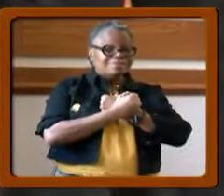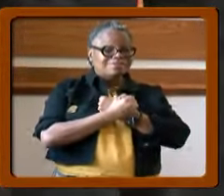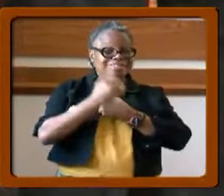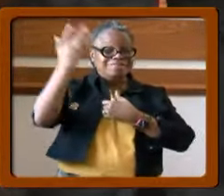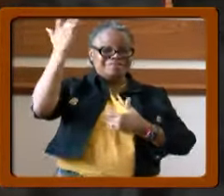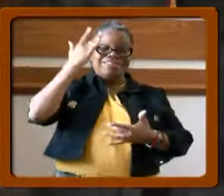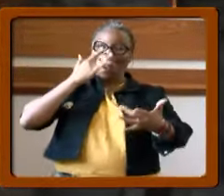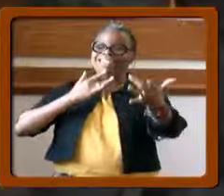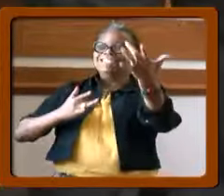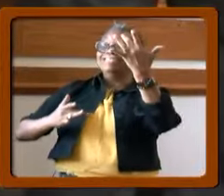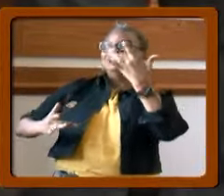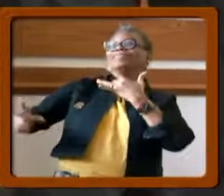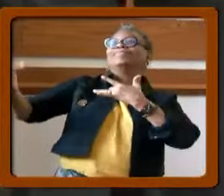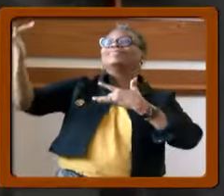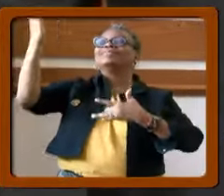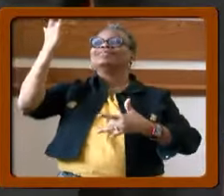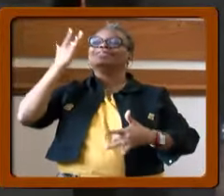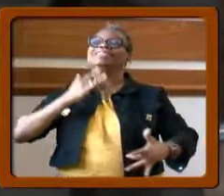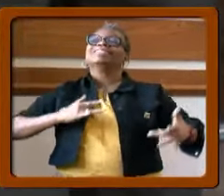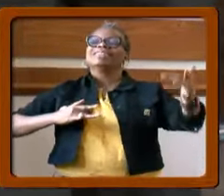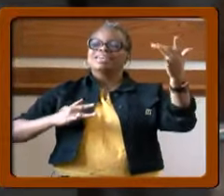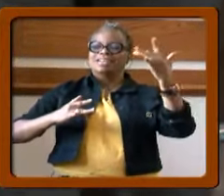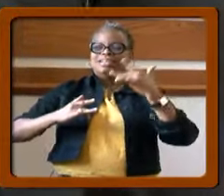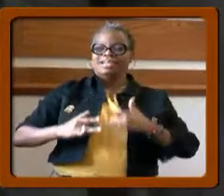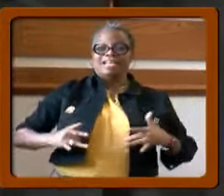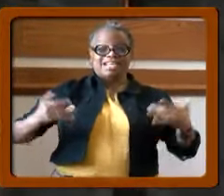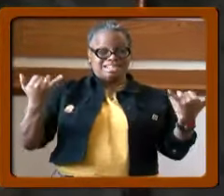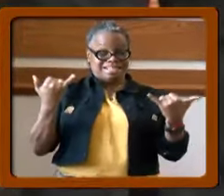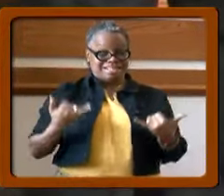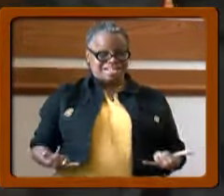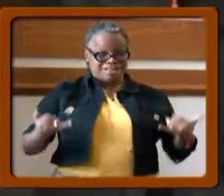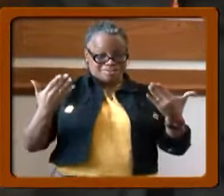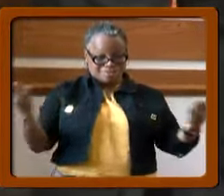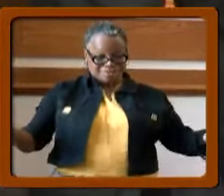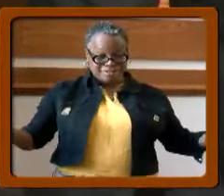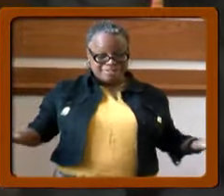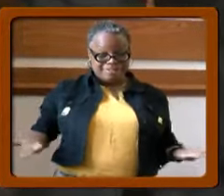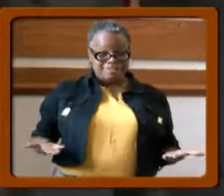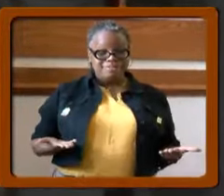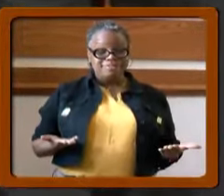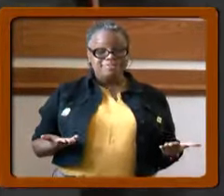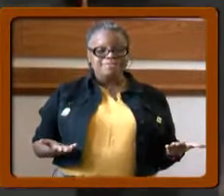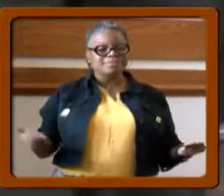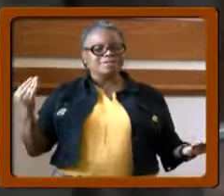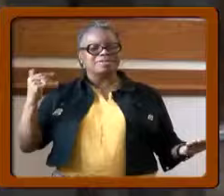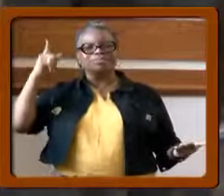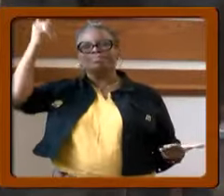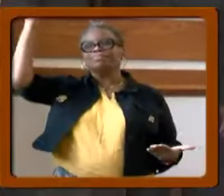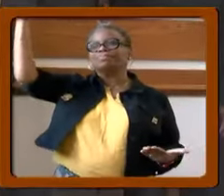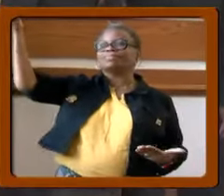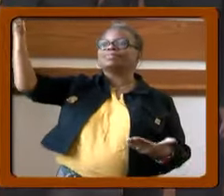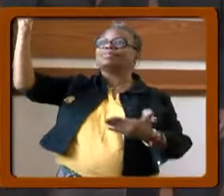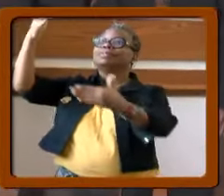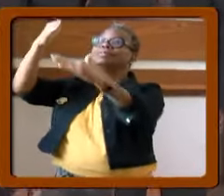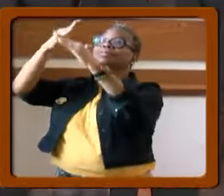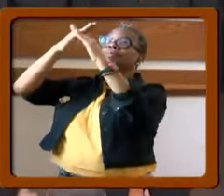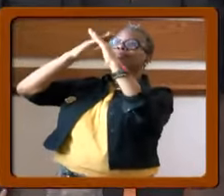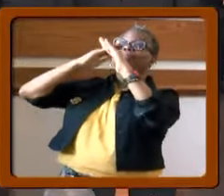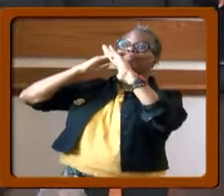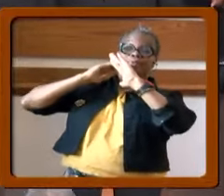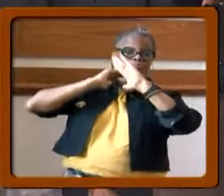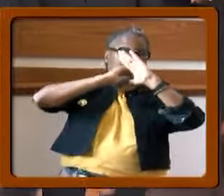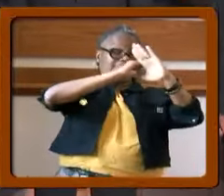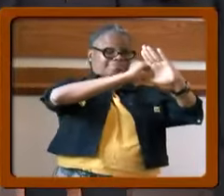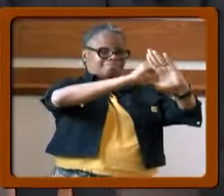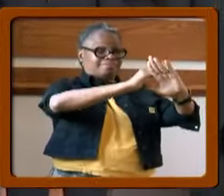impossible. And we're standing here only because you made a